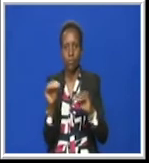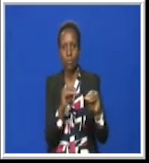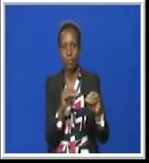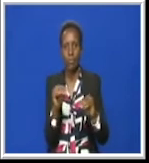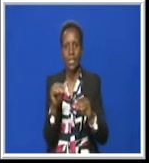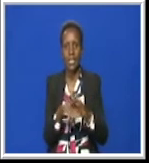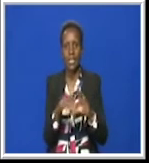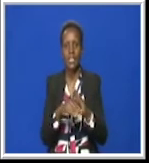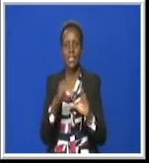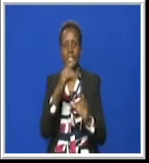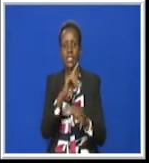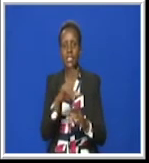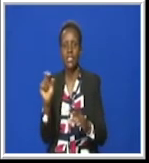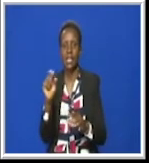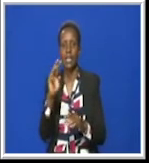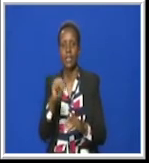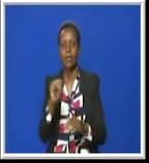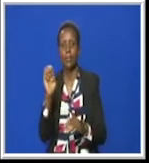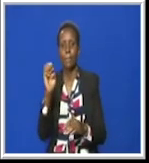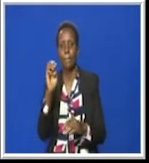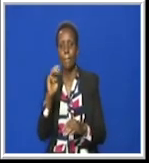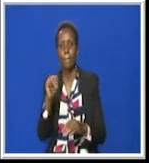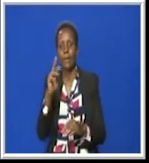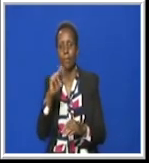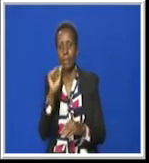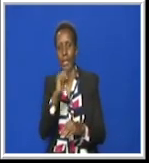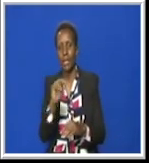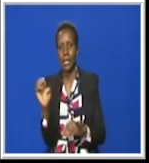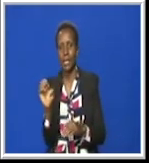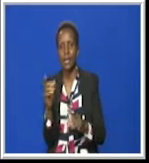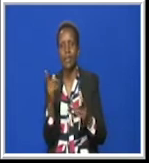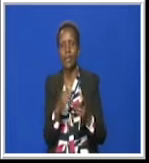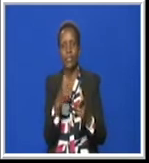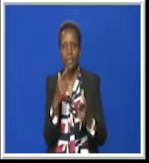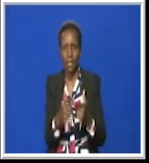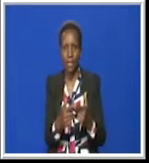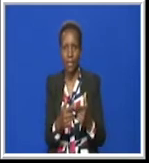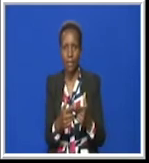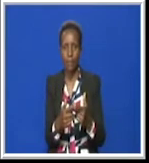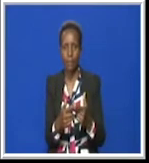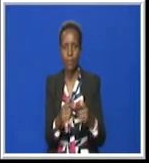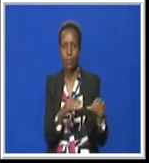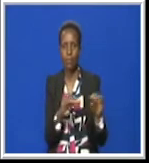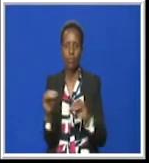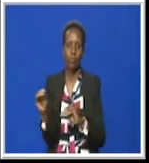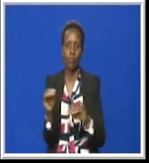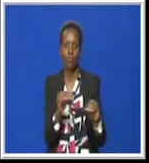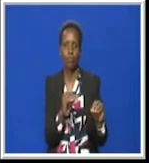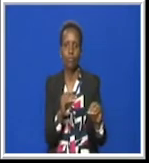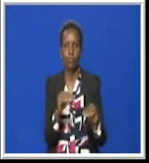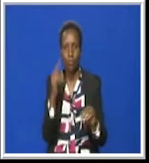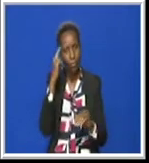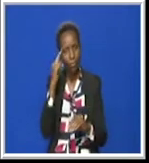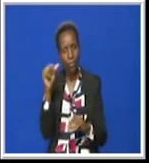cell membrane, or they transport them across the cell membrane, and then they move across for